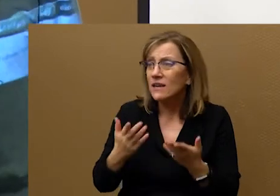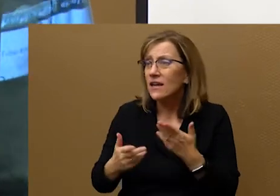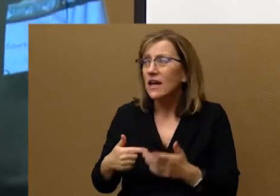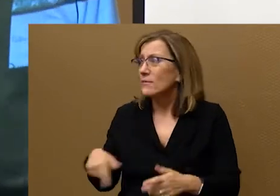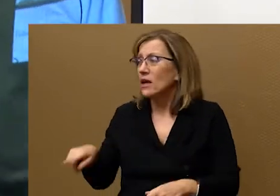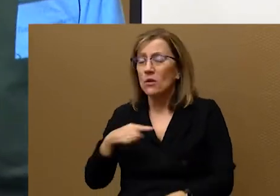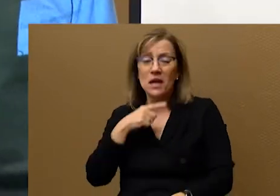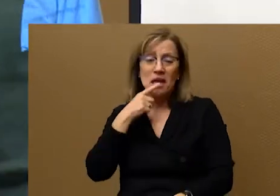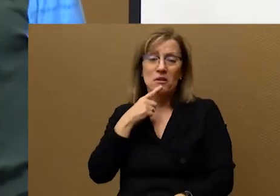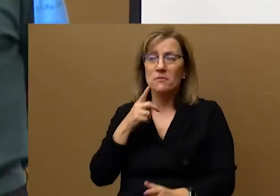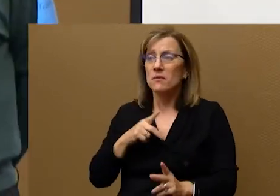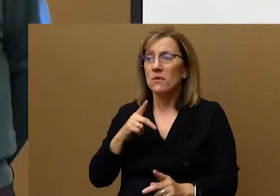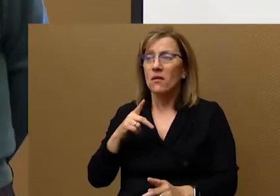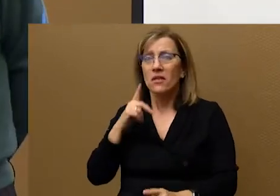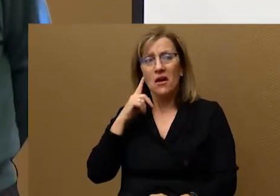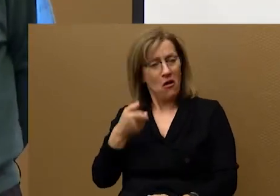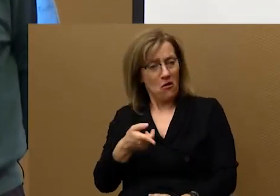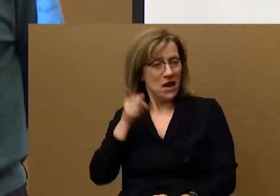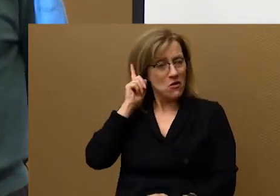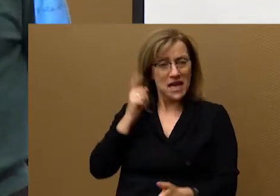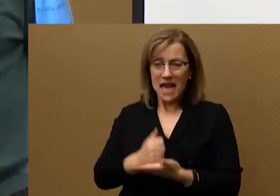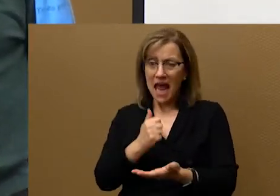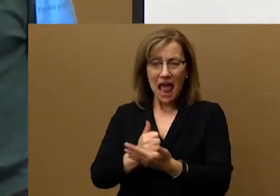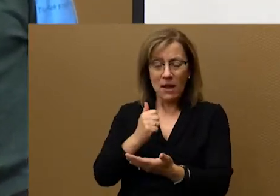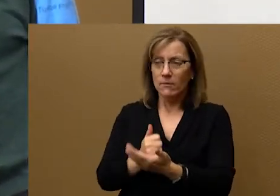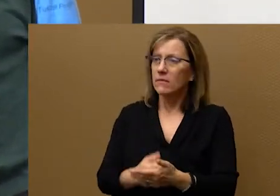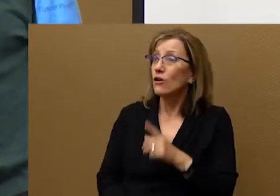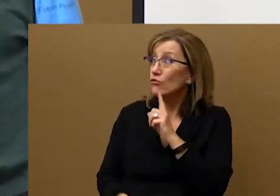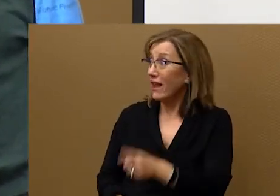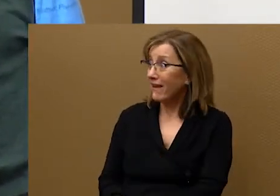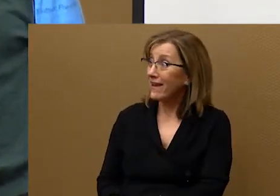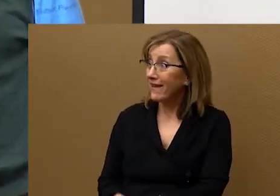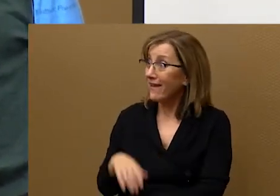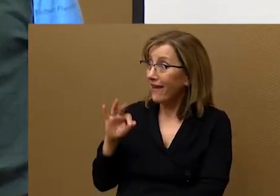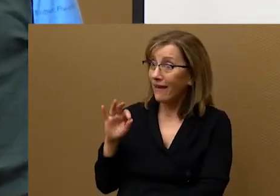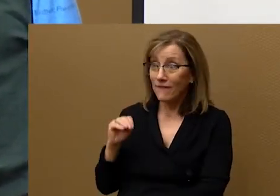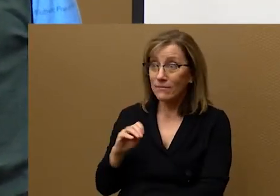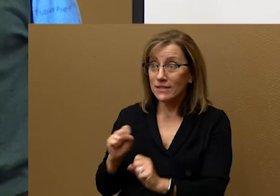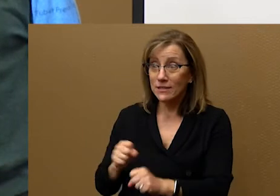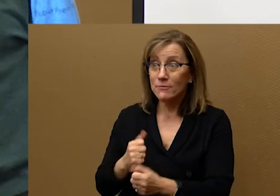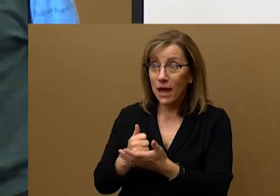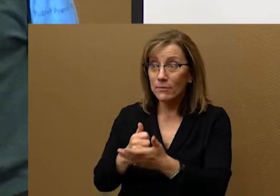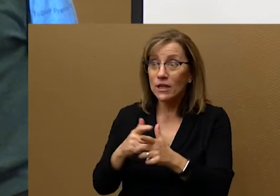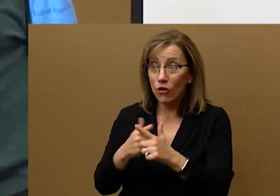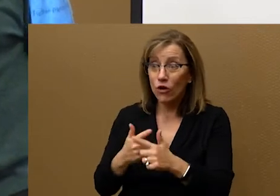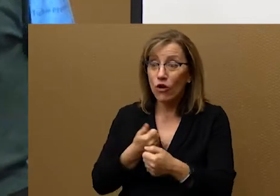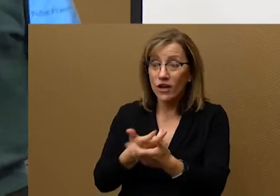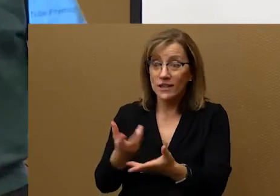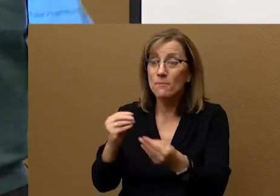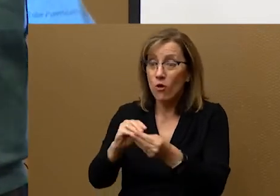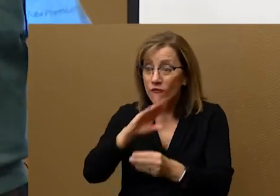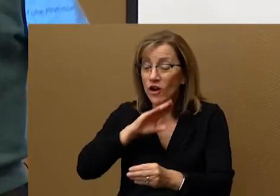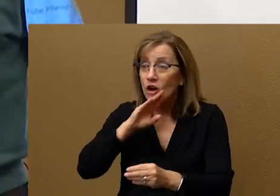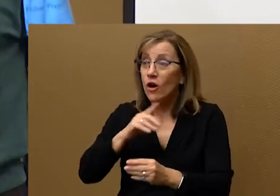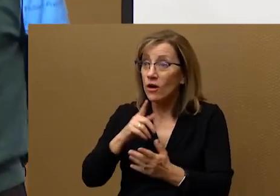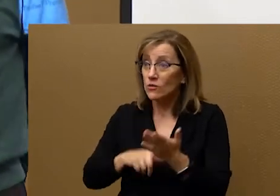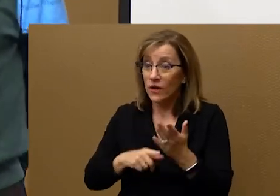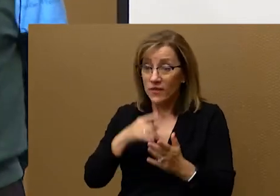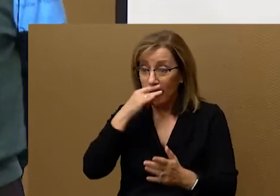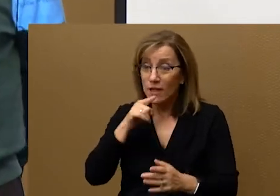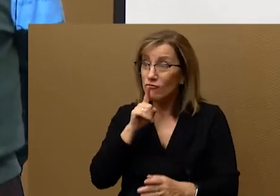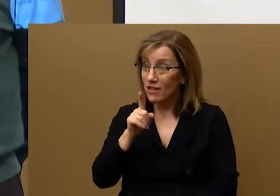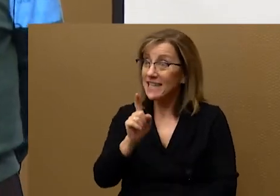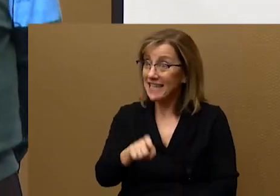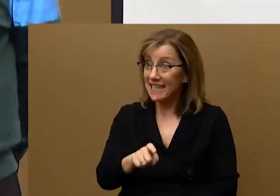people, we think the hearing aids are helping. Are they? Is the FM system helping, or is it just creating more frustration? Is what this kid really needs to